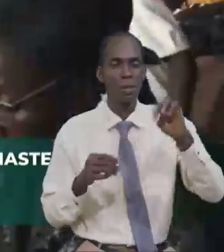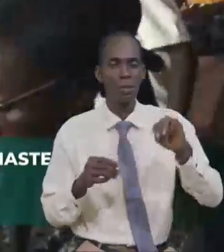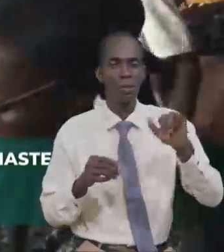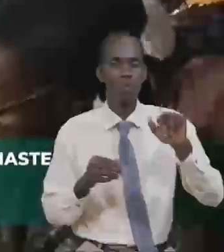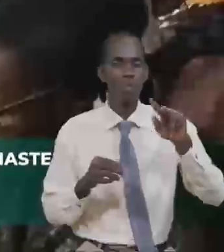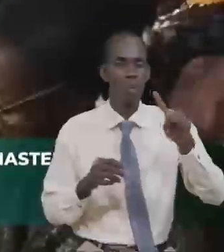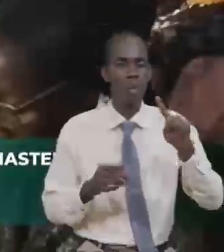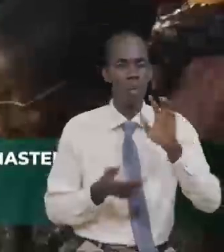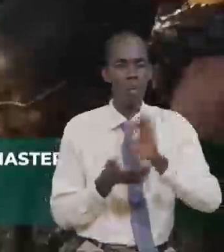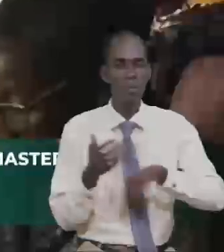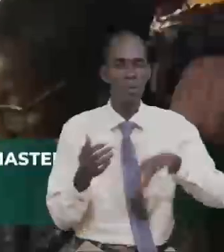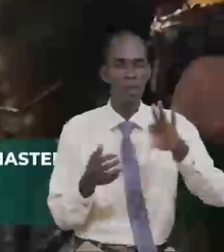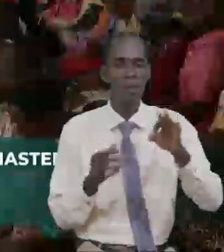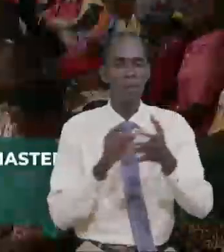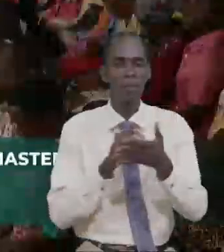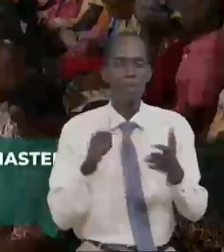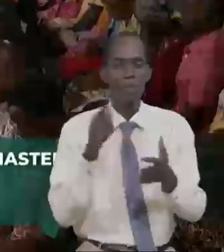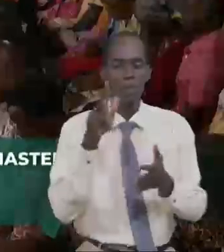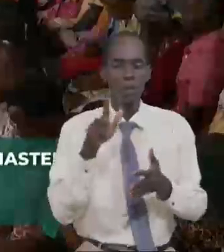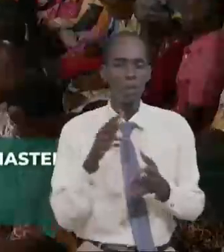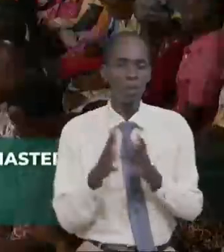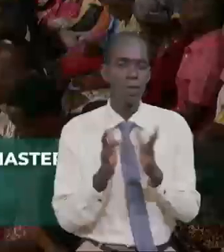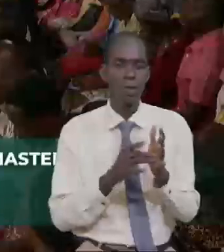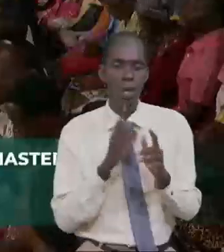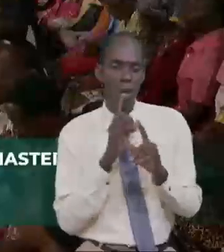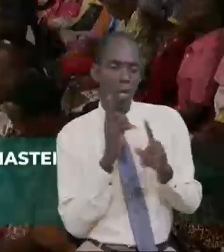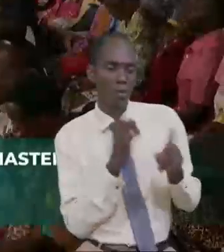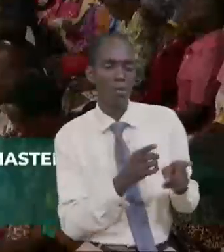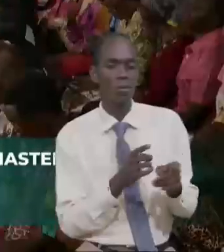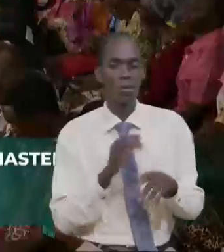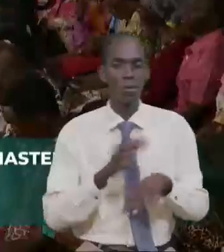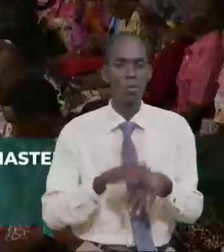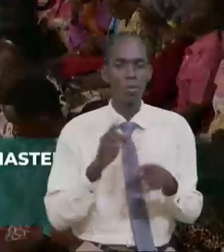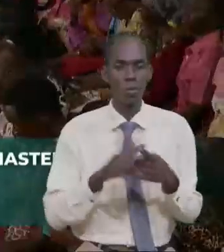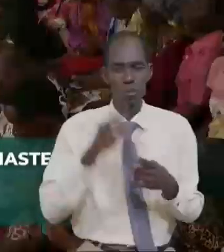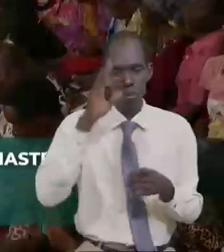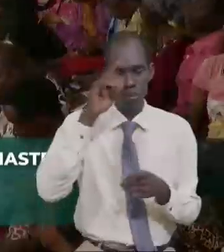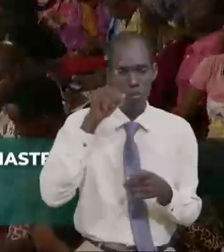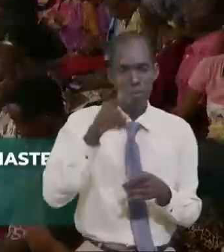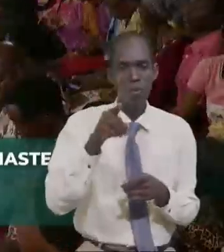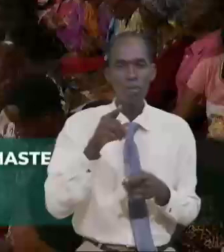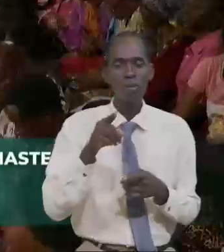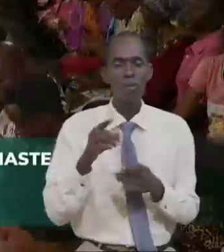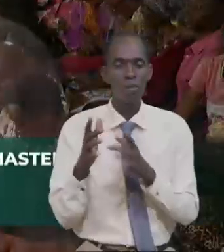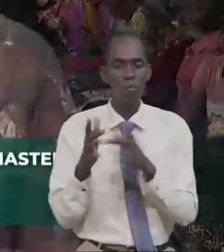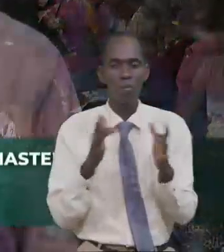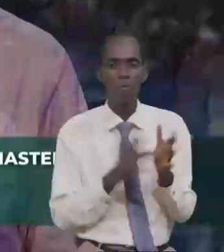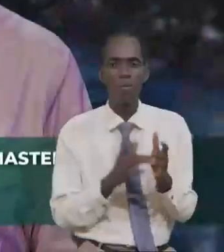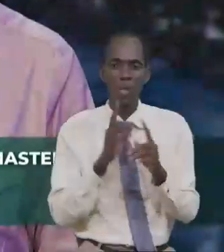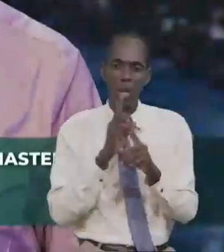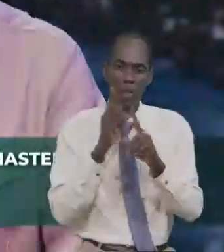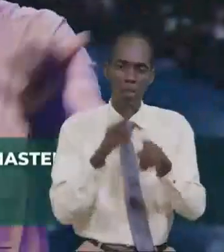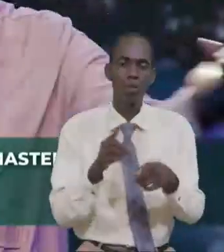Jesus said unto him, I said unto who? If thou canst